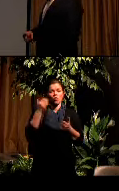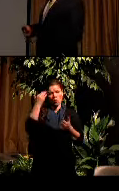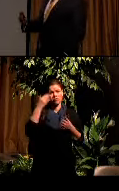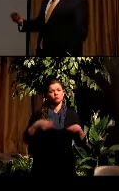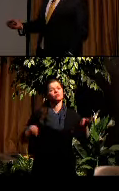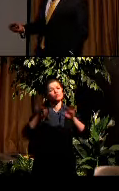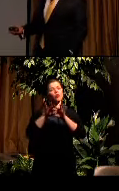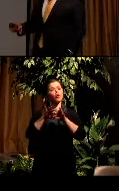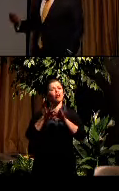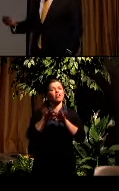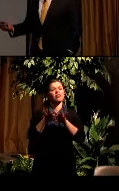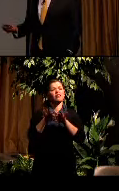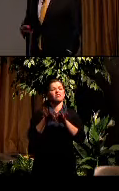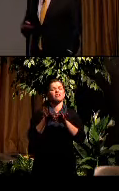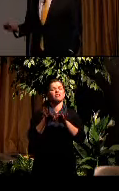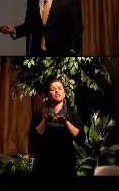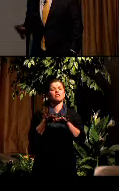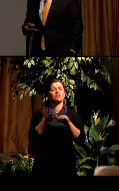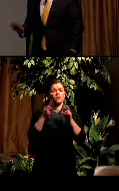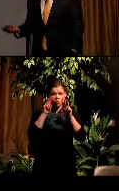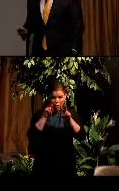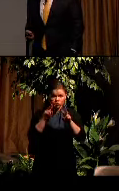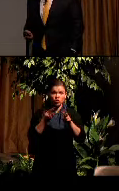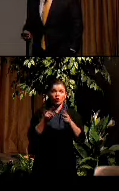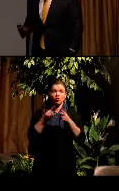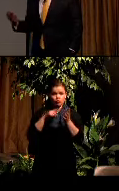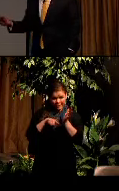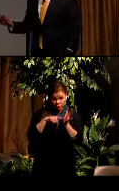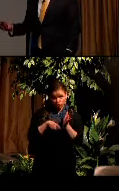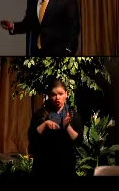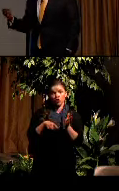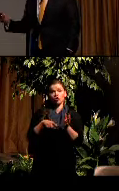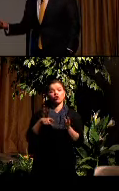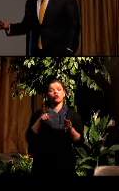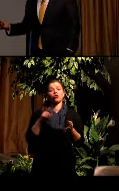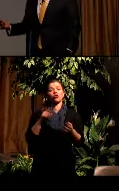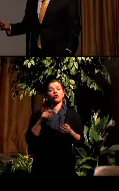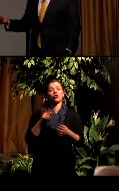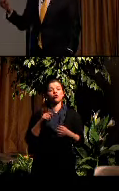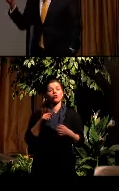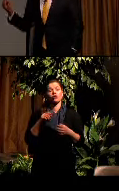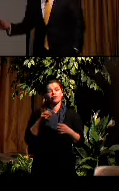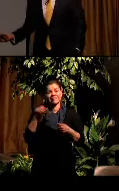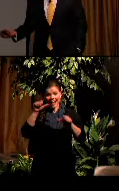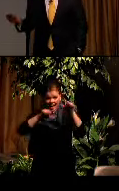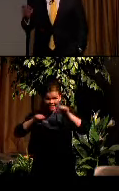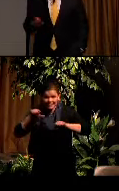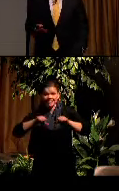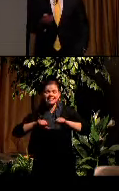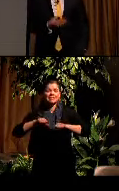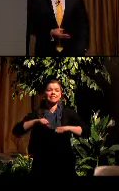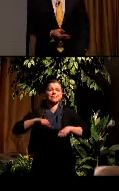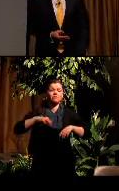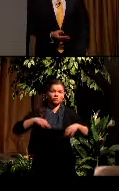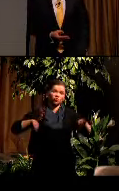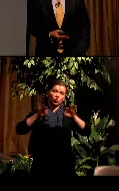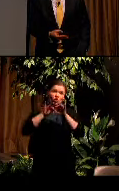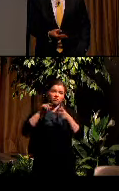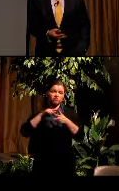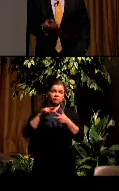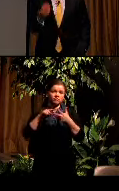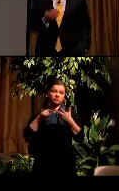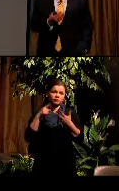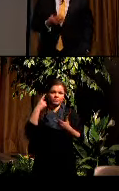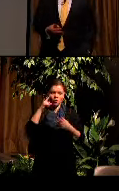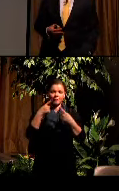research, they're the foundations of doing all of this effective conservation. Doing research, doing science is essential for doing effective